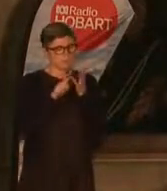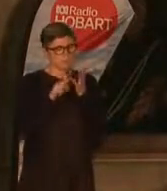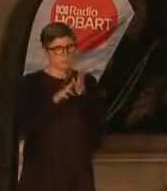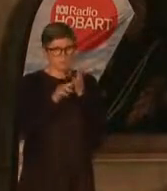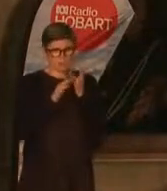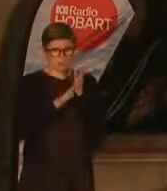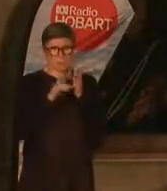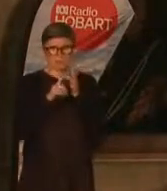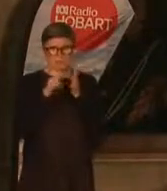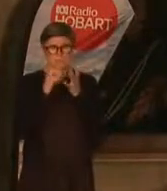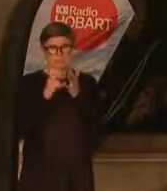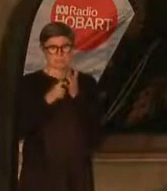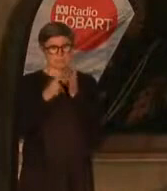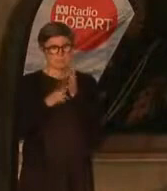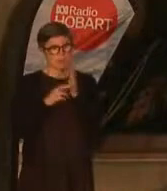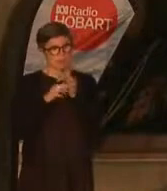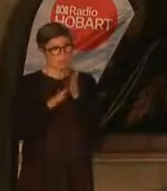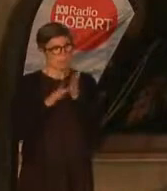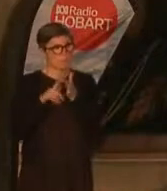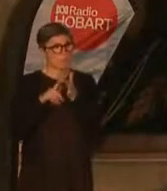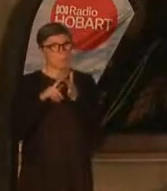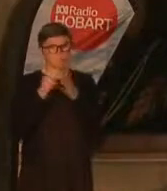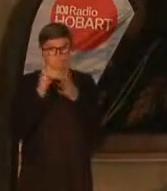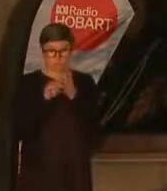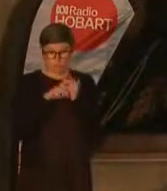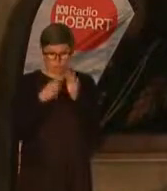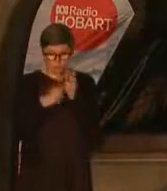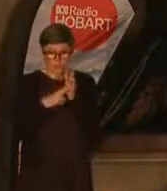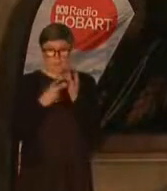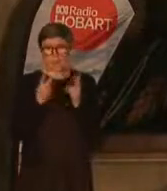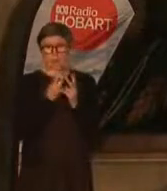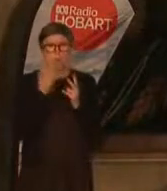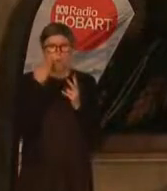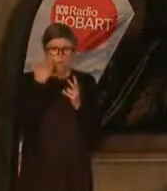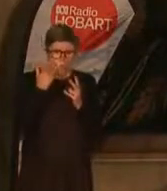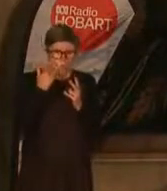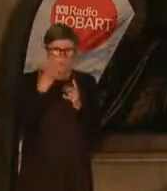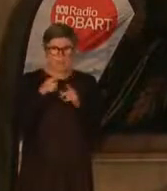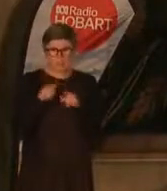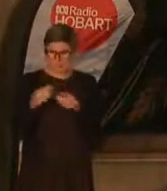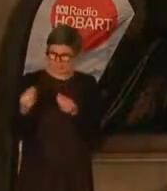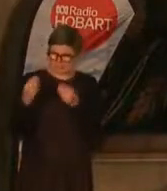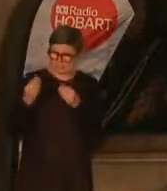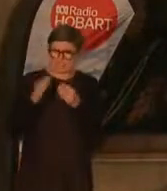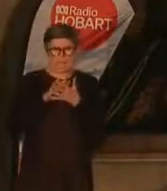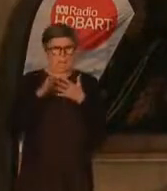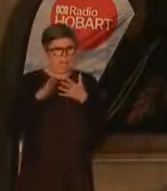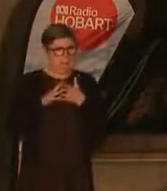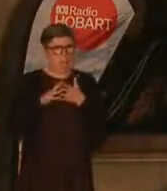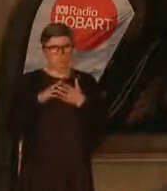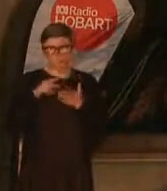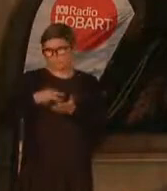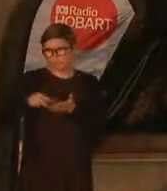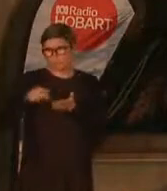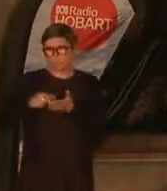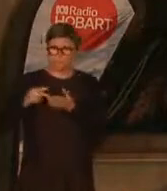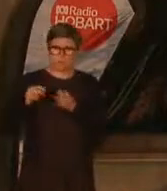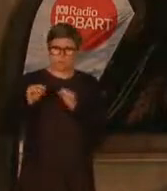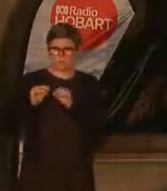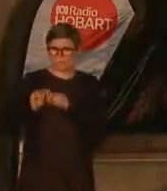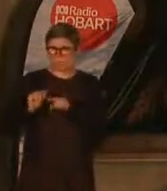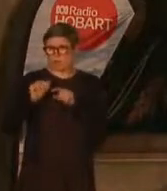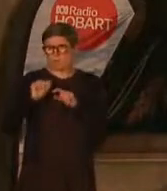Nipaluna perfectly embodies what we have to learn in seeing, being, and walking on country from a unique First Nations perspective and